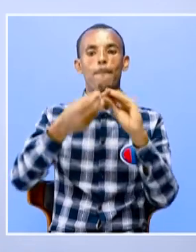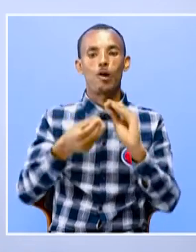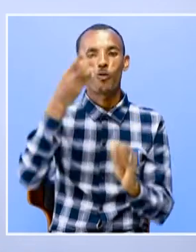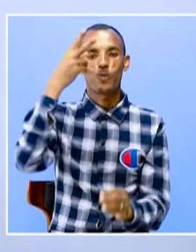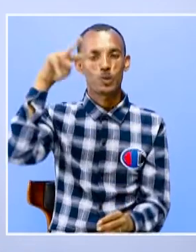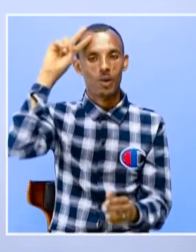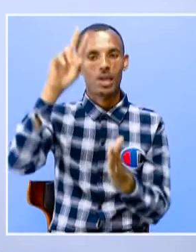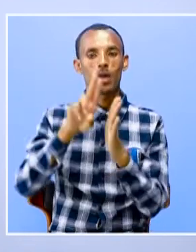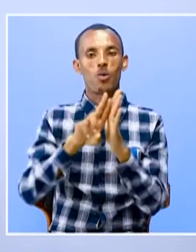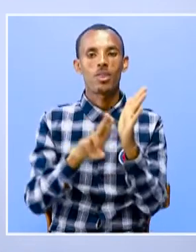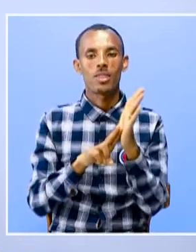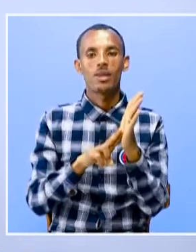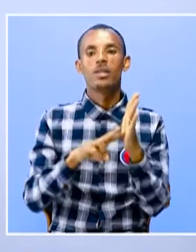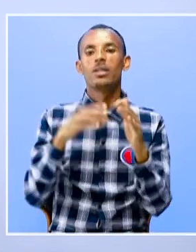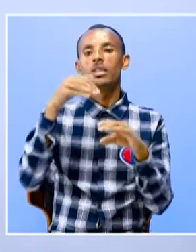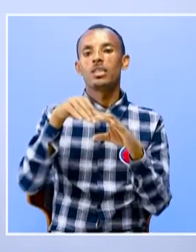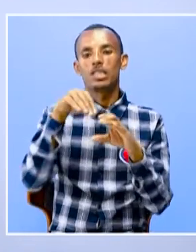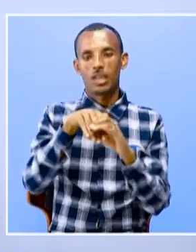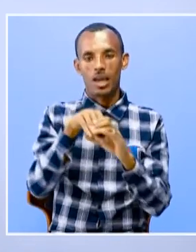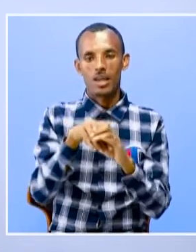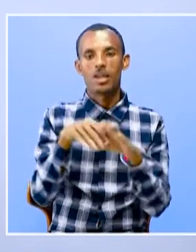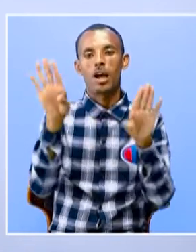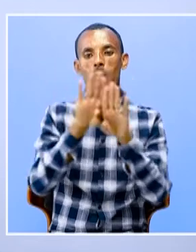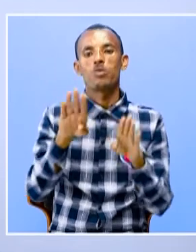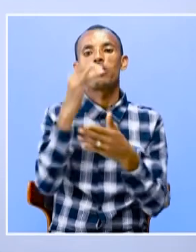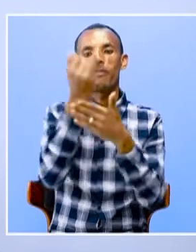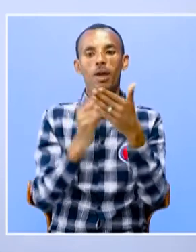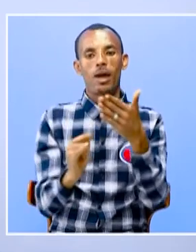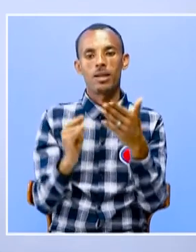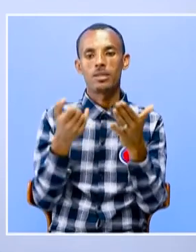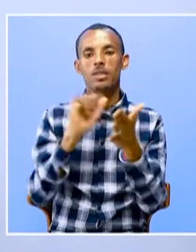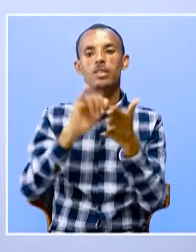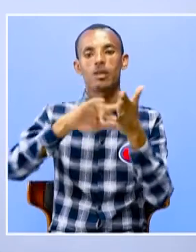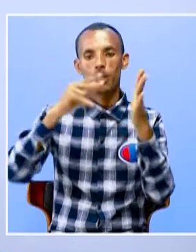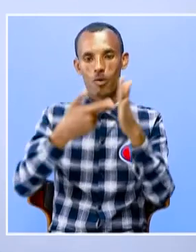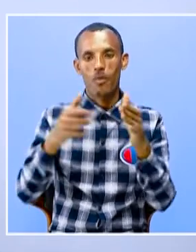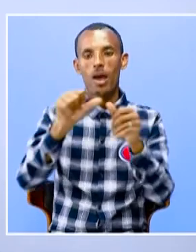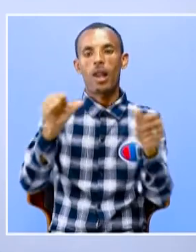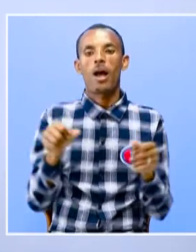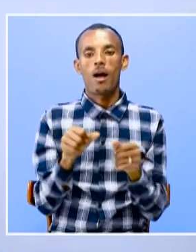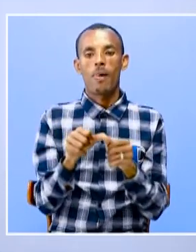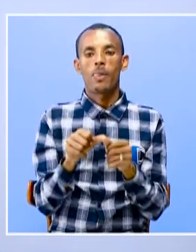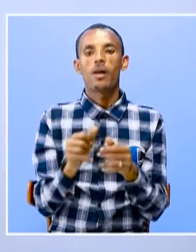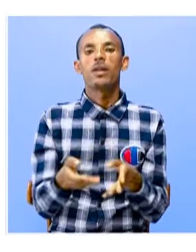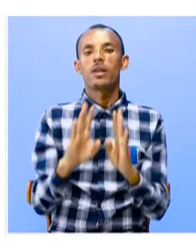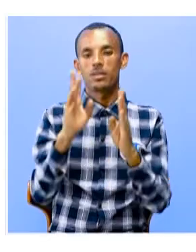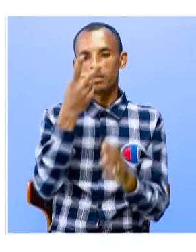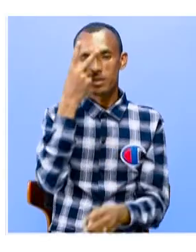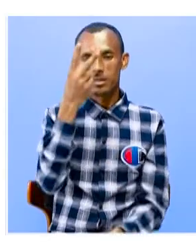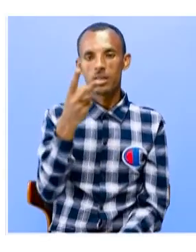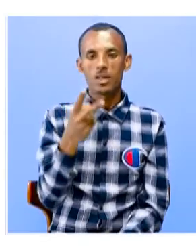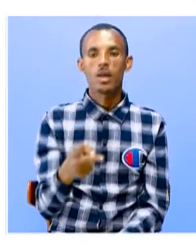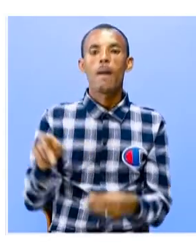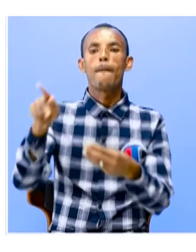square units inside that closed figure. That's the meaning of area. Now, let's see what